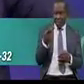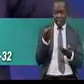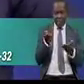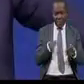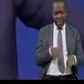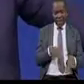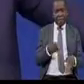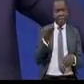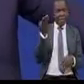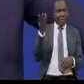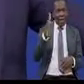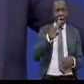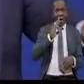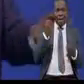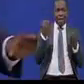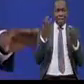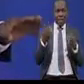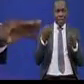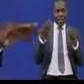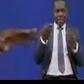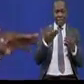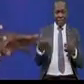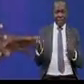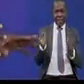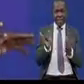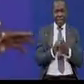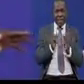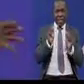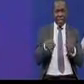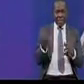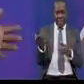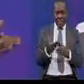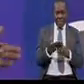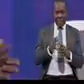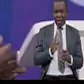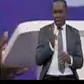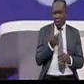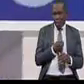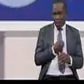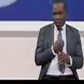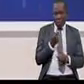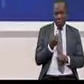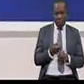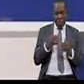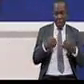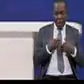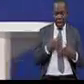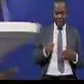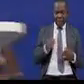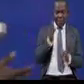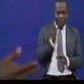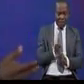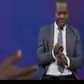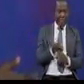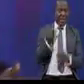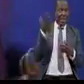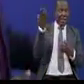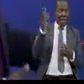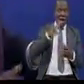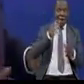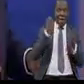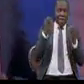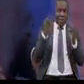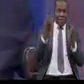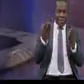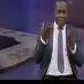having faith. There's so many things that will jolt us. There's so many things that will test us. There's so many things that